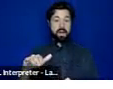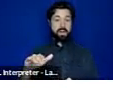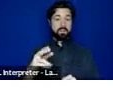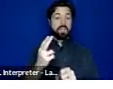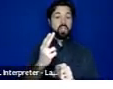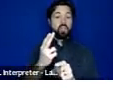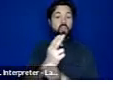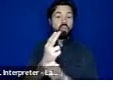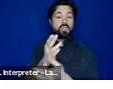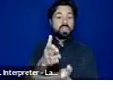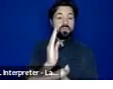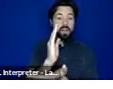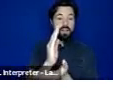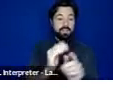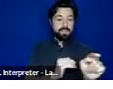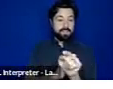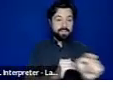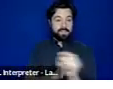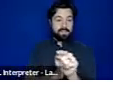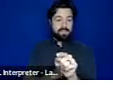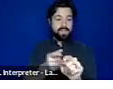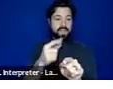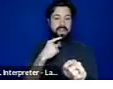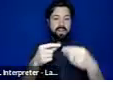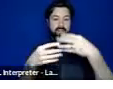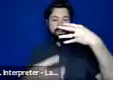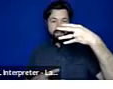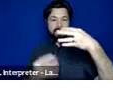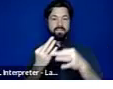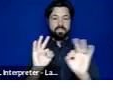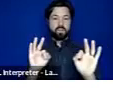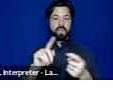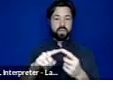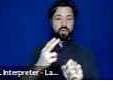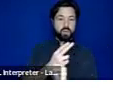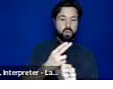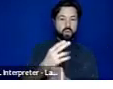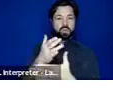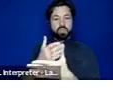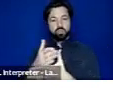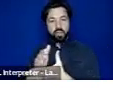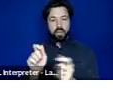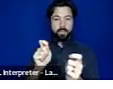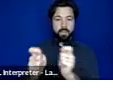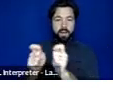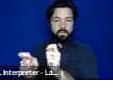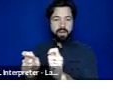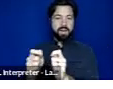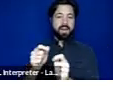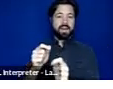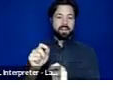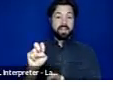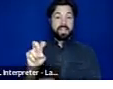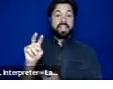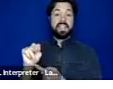rights and say free to use, share, or modify, even commercially. That's your